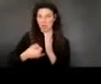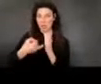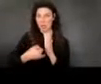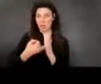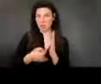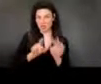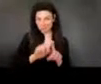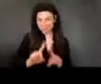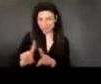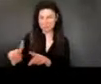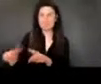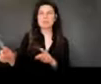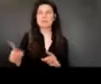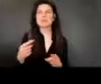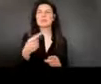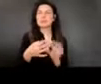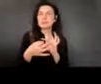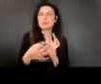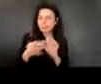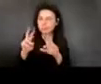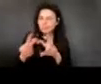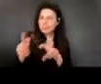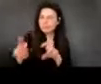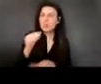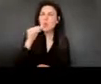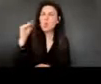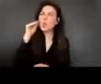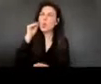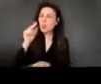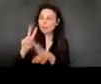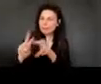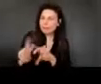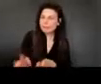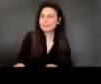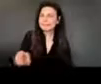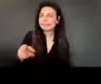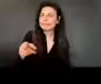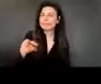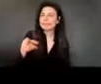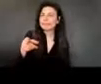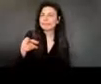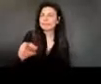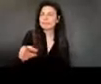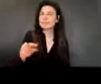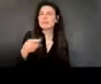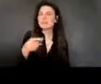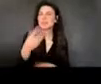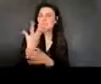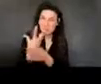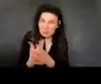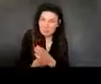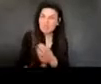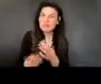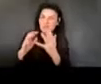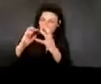at the idea of the home as being and the disappearance and the ravaging of homes as